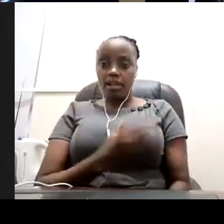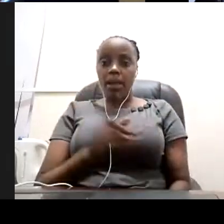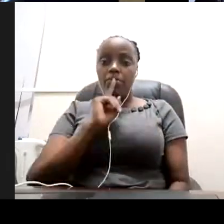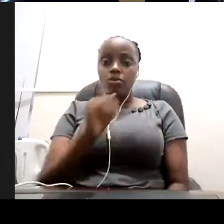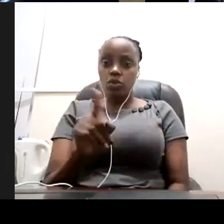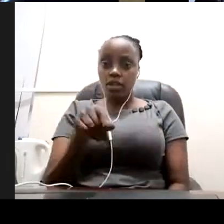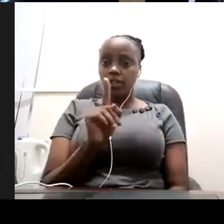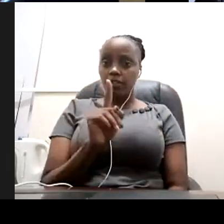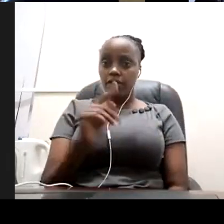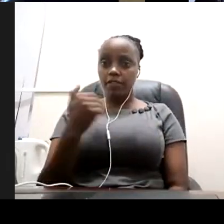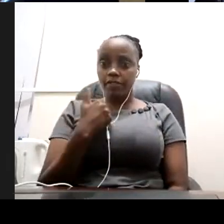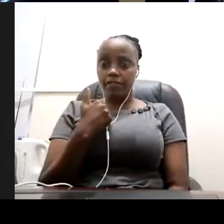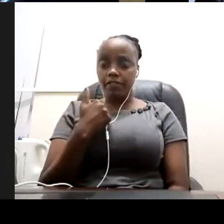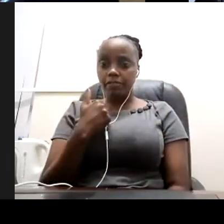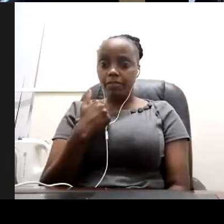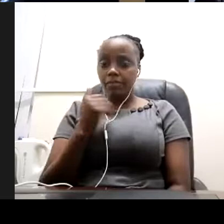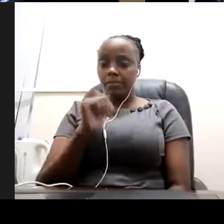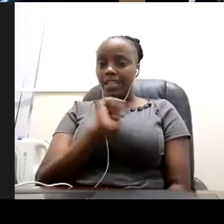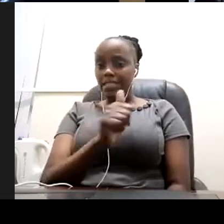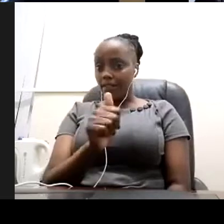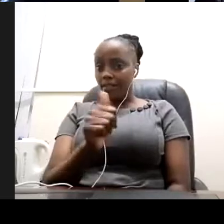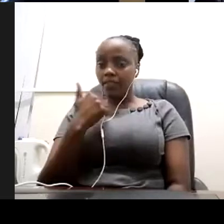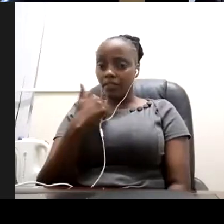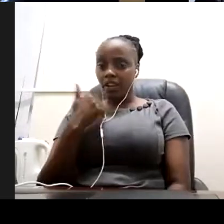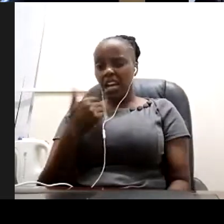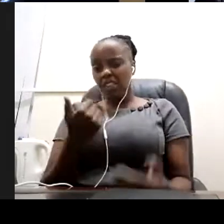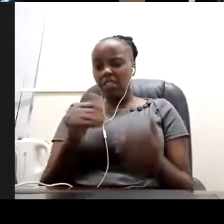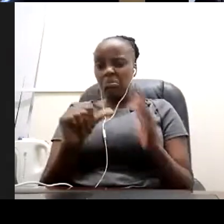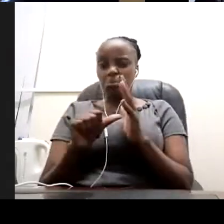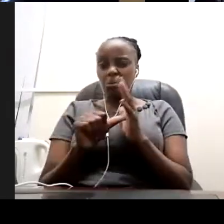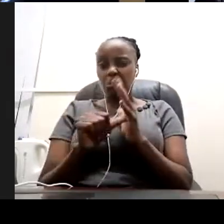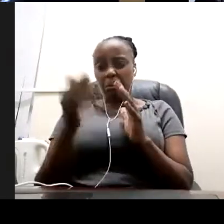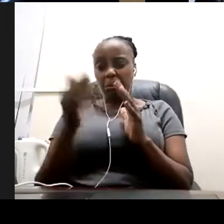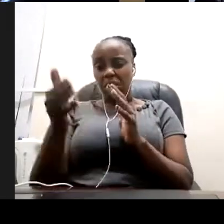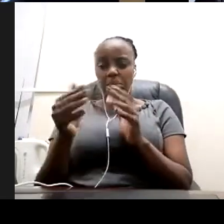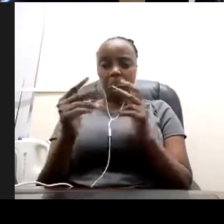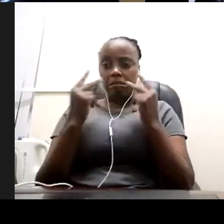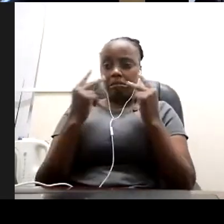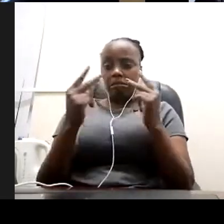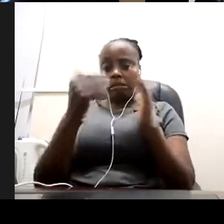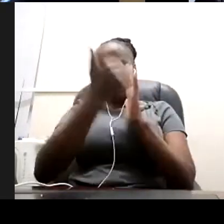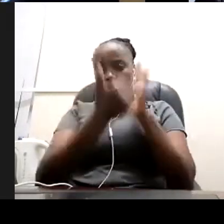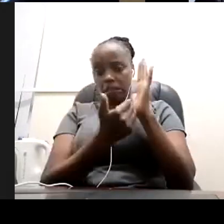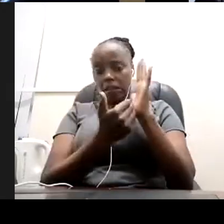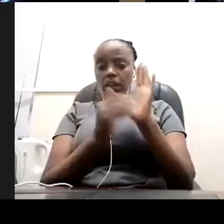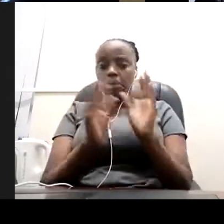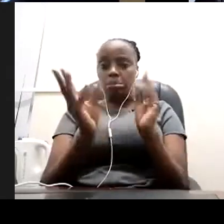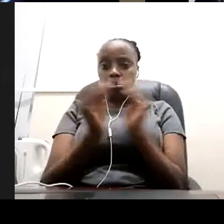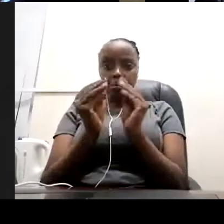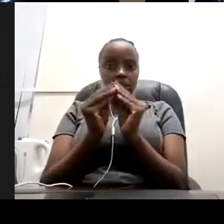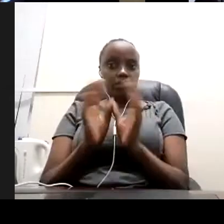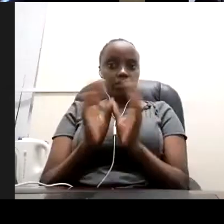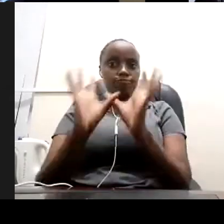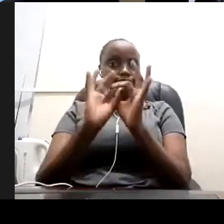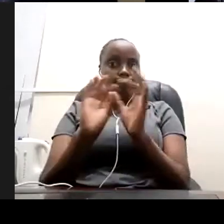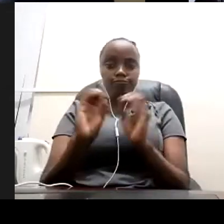has had some inconvenience, so I don't see him on the webinar now. It's also